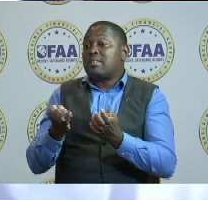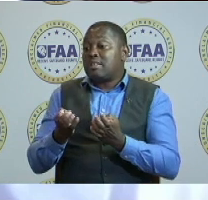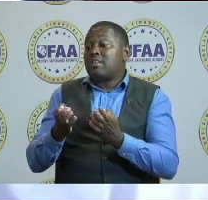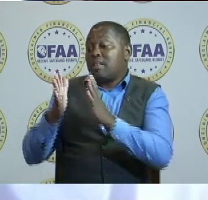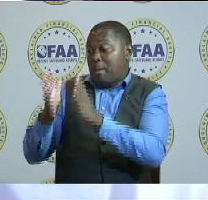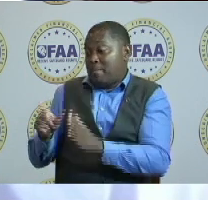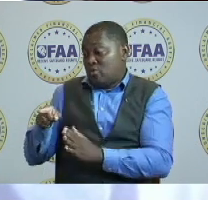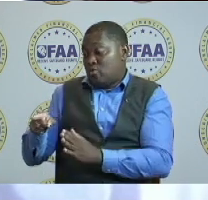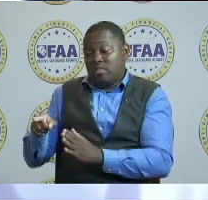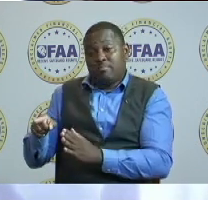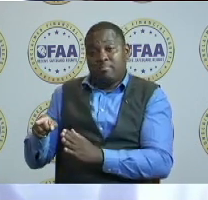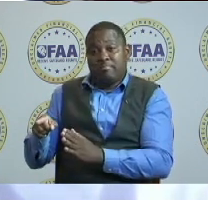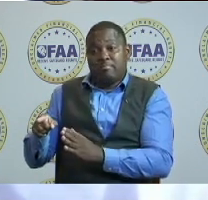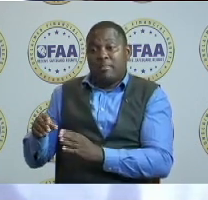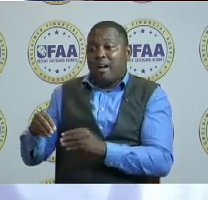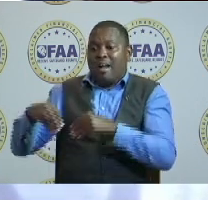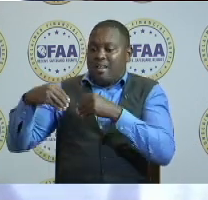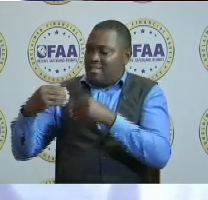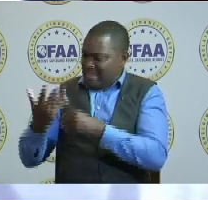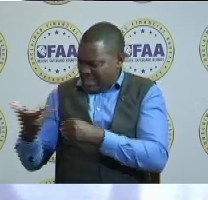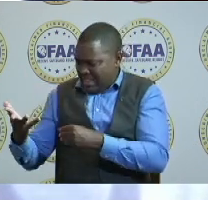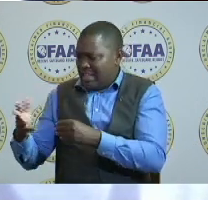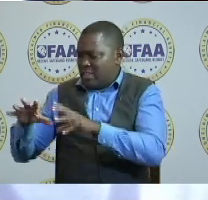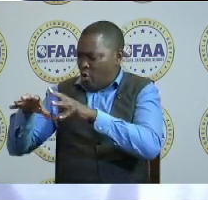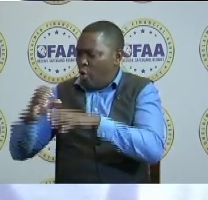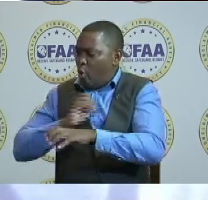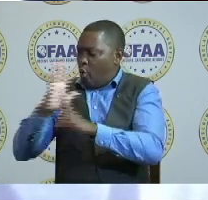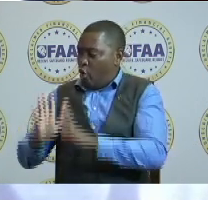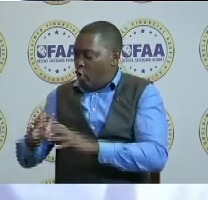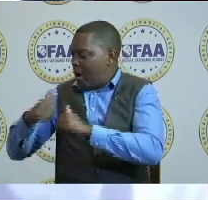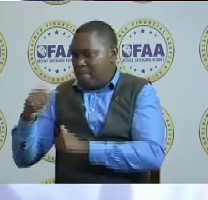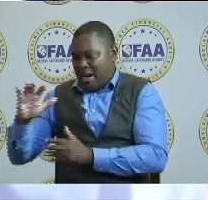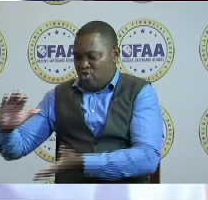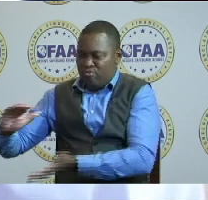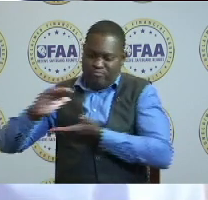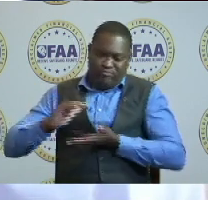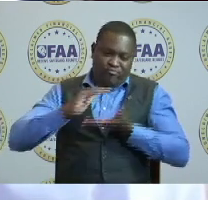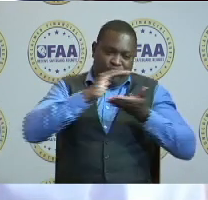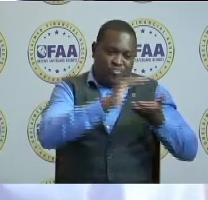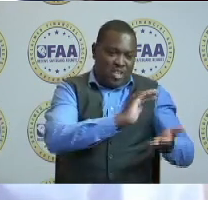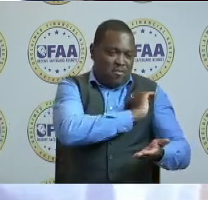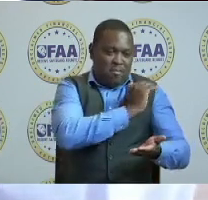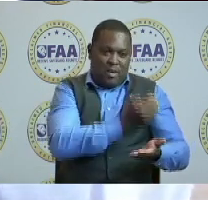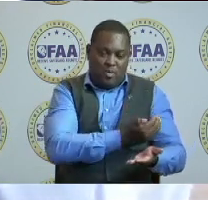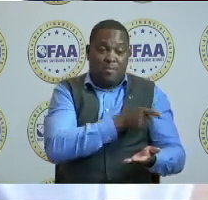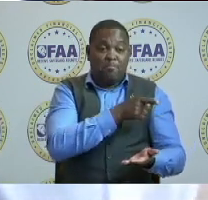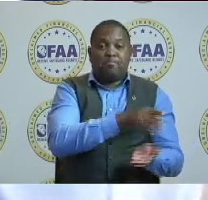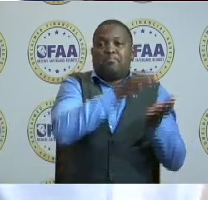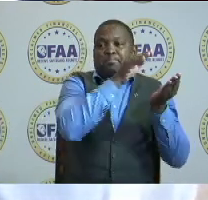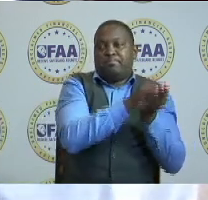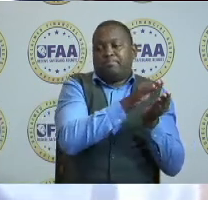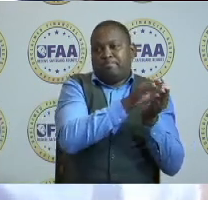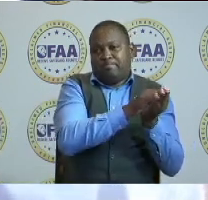claimed financial assets to the authority, which is then mandated to take custody of the claimed financial assets.